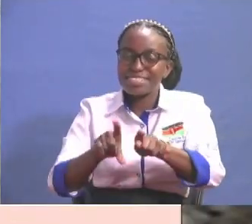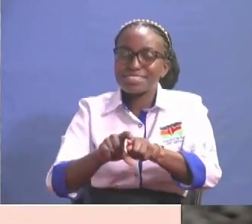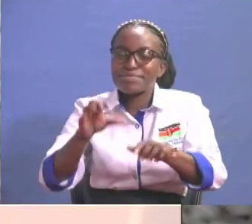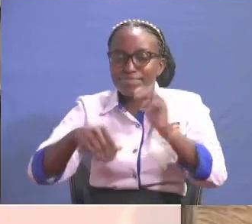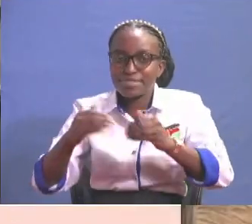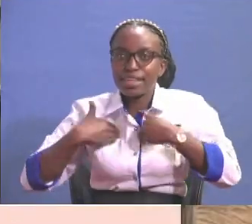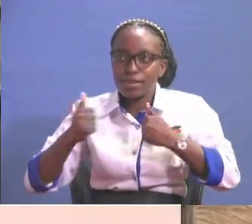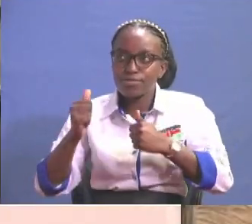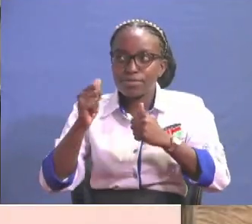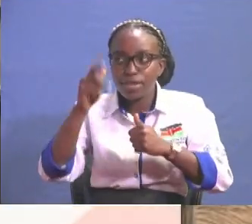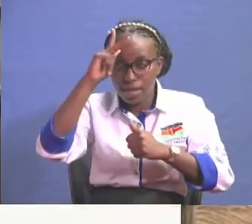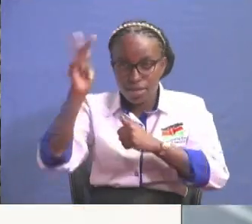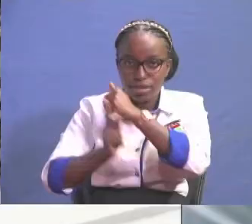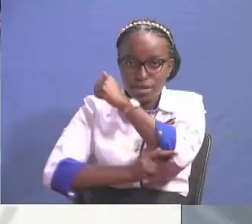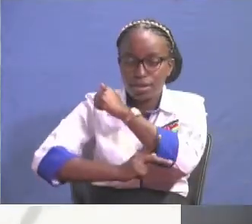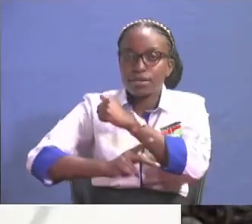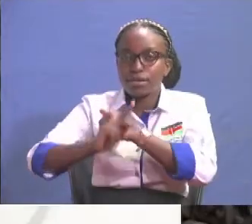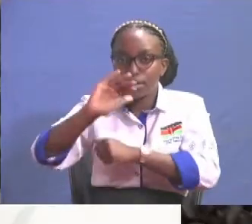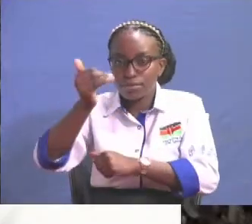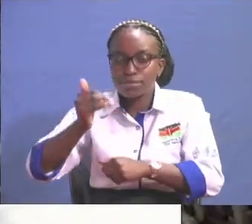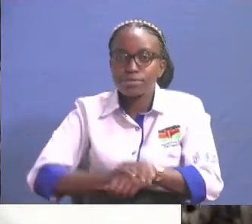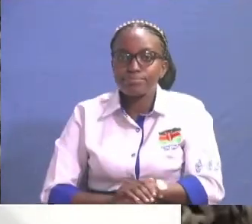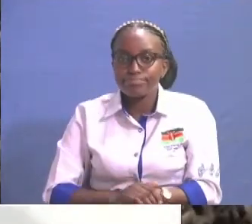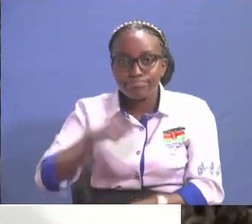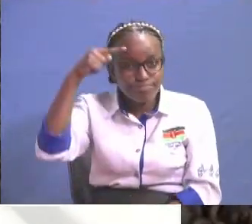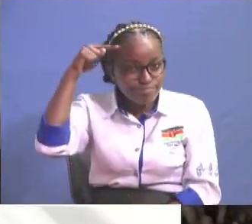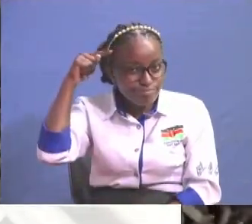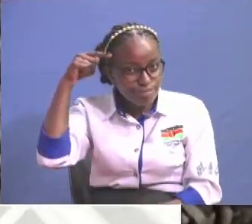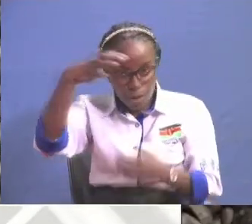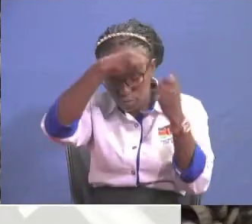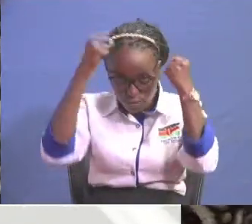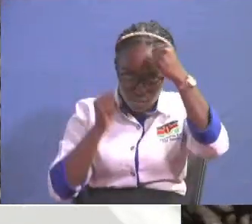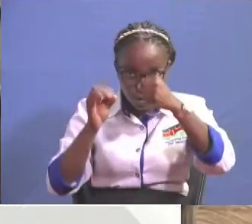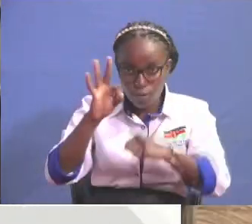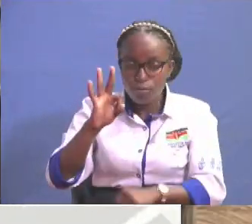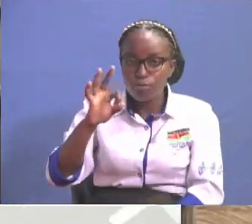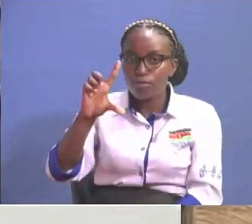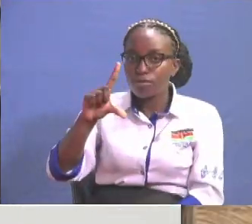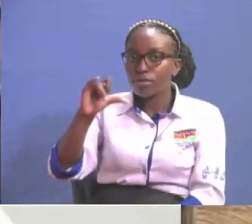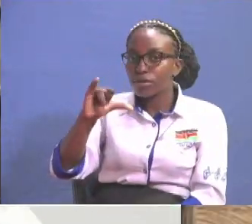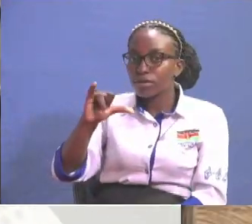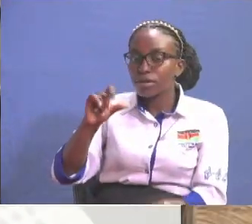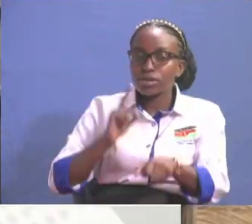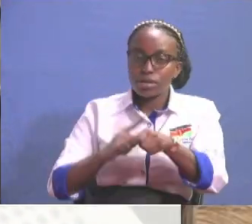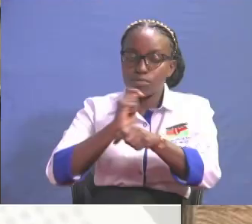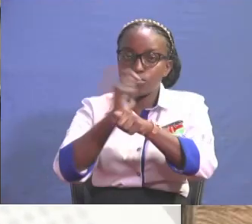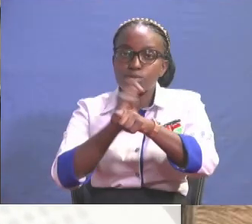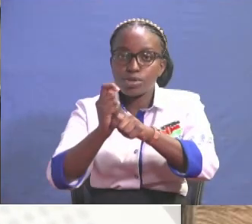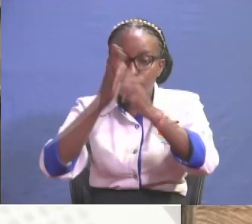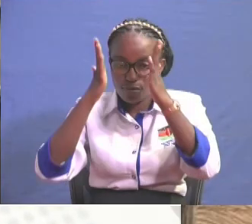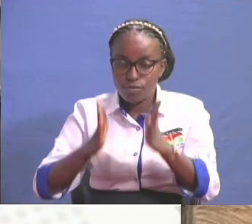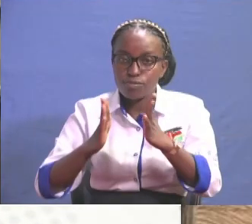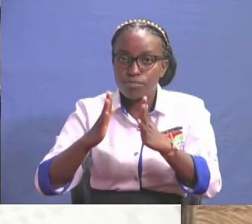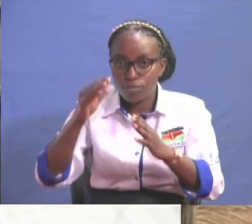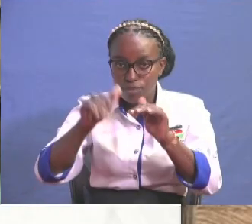Kirinyaga County. We are into black soldier fly farming, mainly to train our farmers, the women groups, the